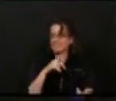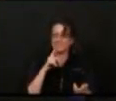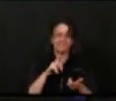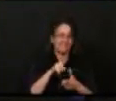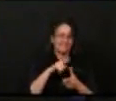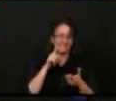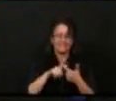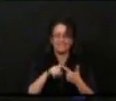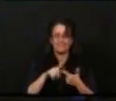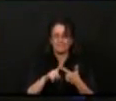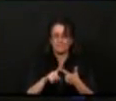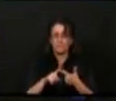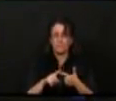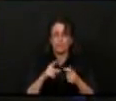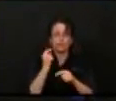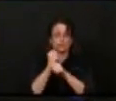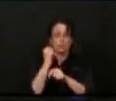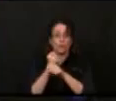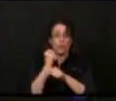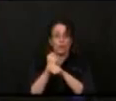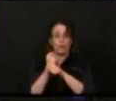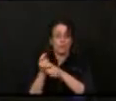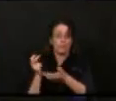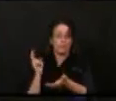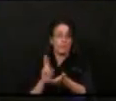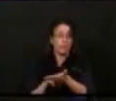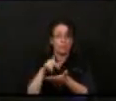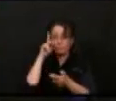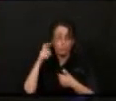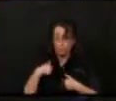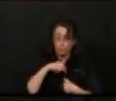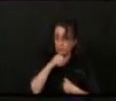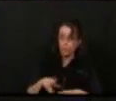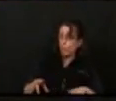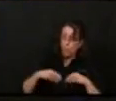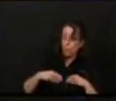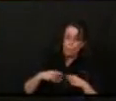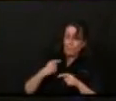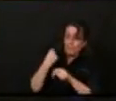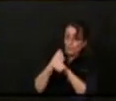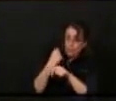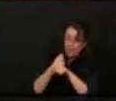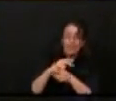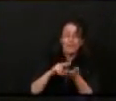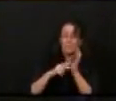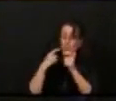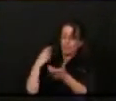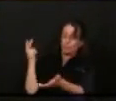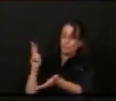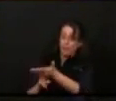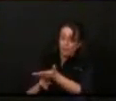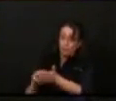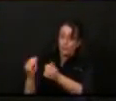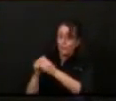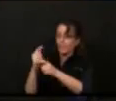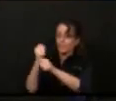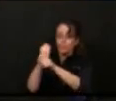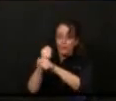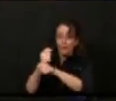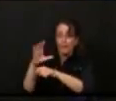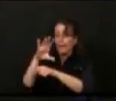Second is the contract for the trucks to haul the garbage away, including the recycling and the